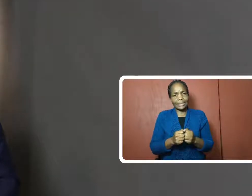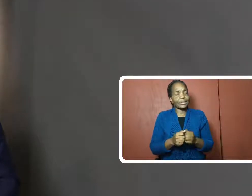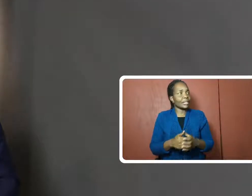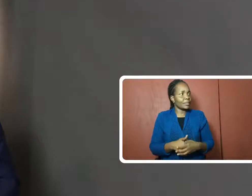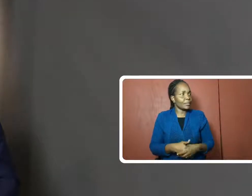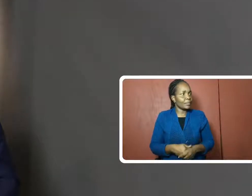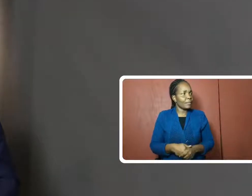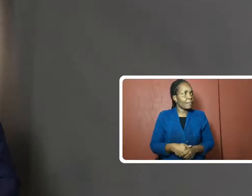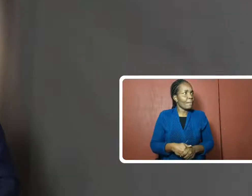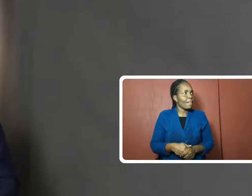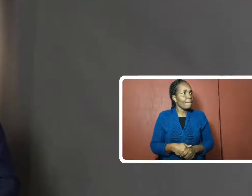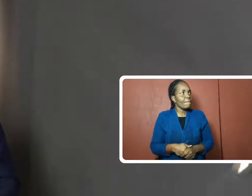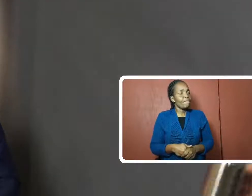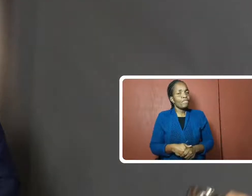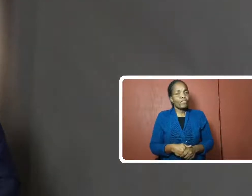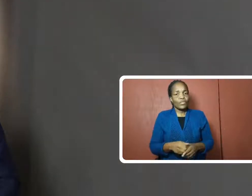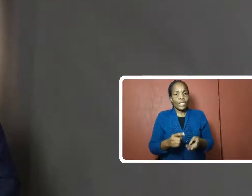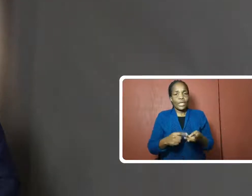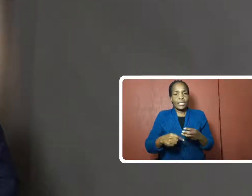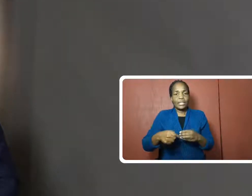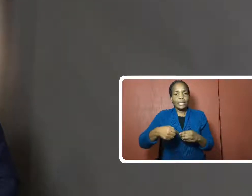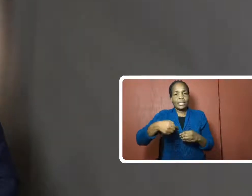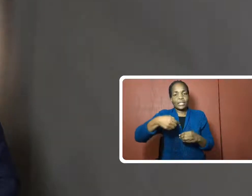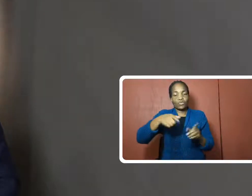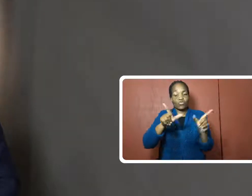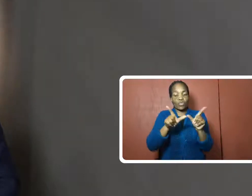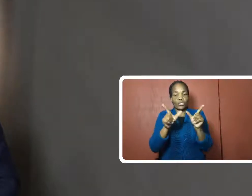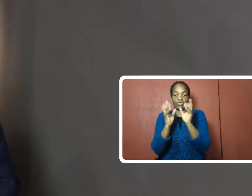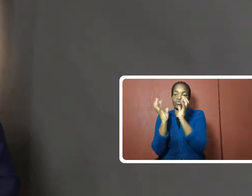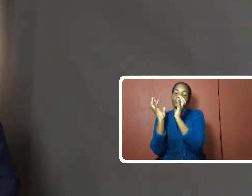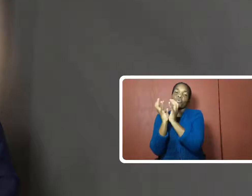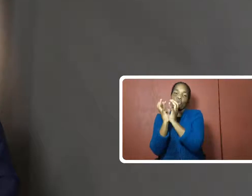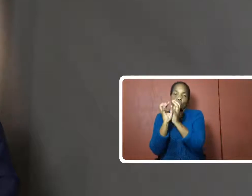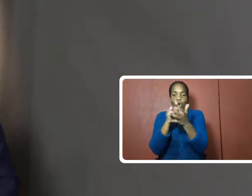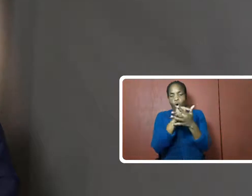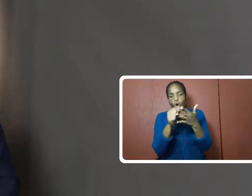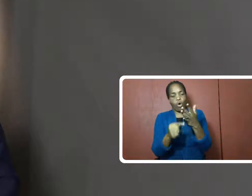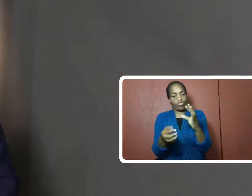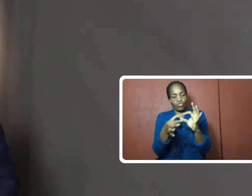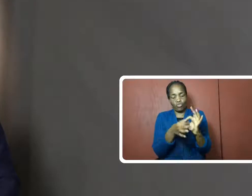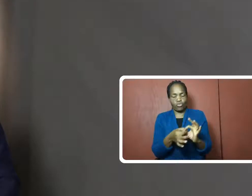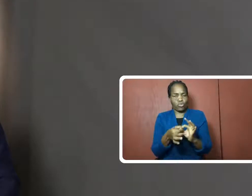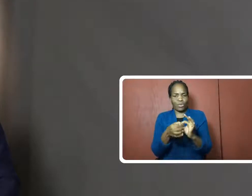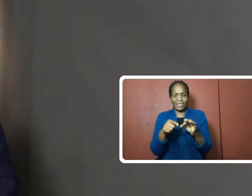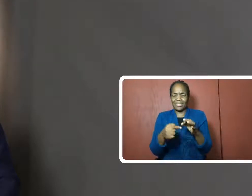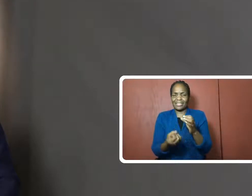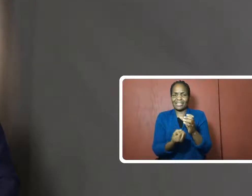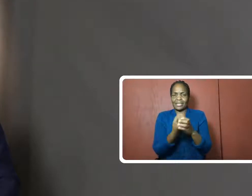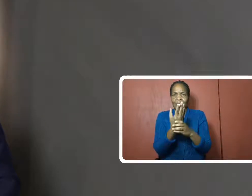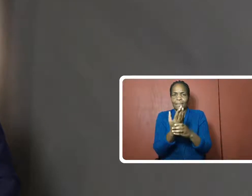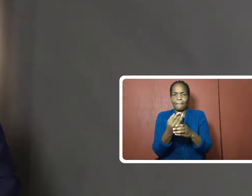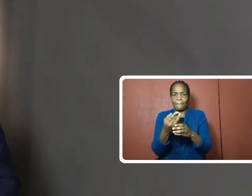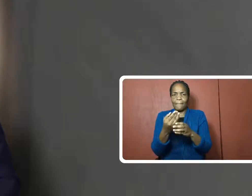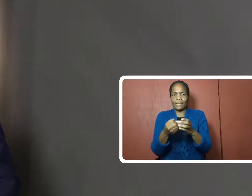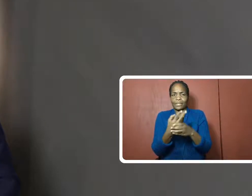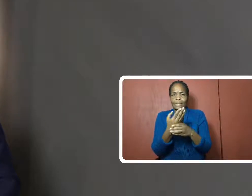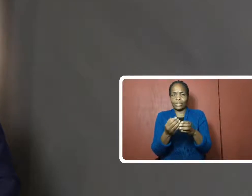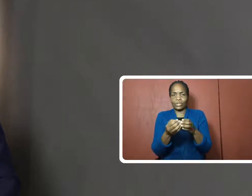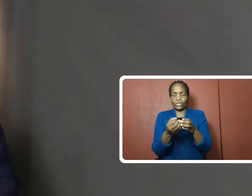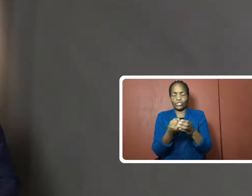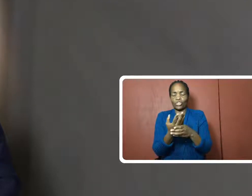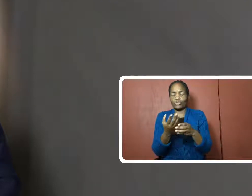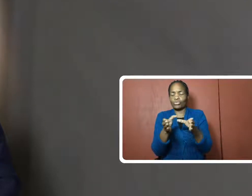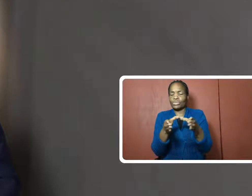Technology and Innovation, and the city of Windhoek. We are located in the Bokamoso Incubation